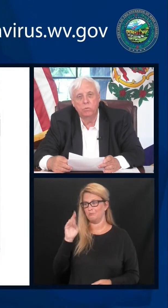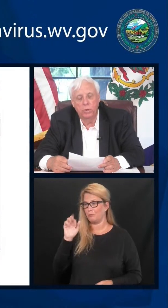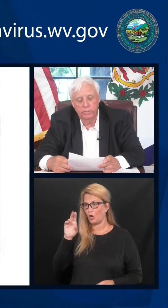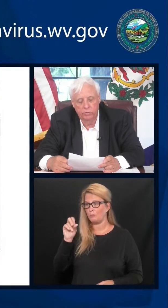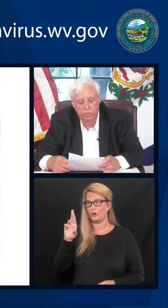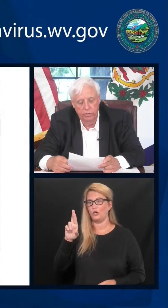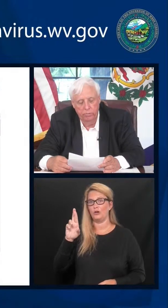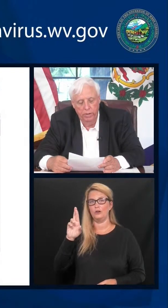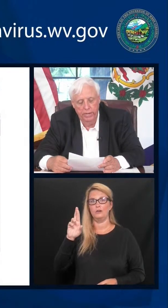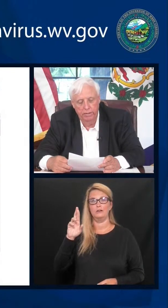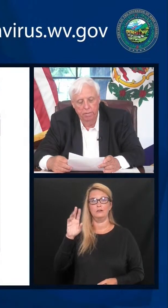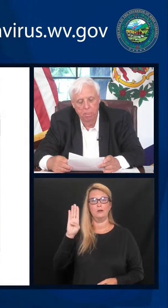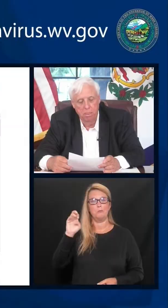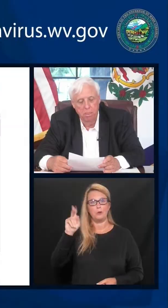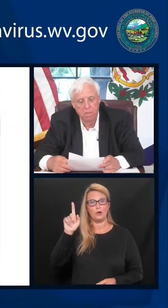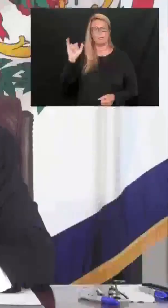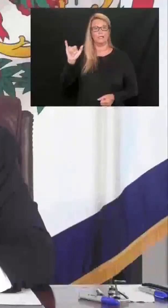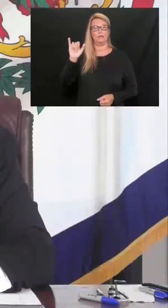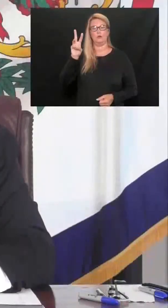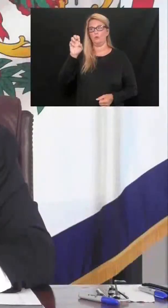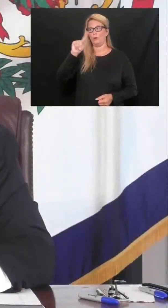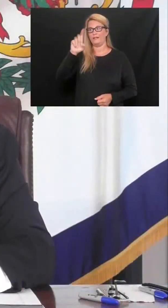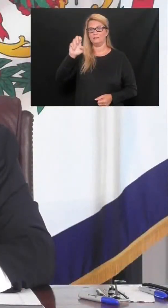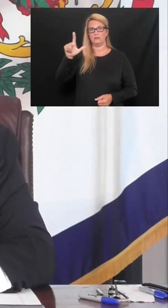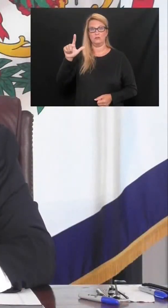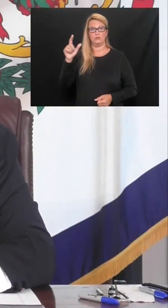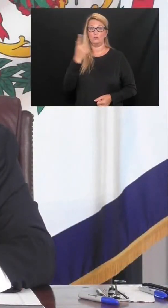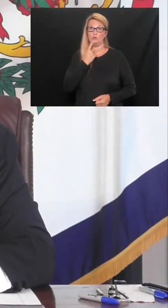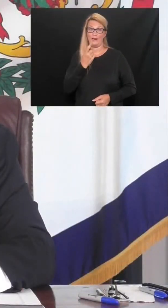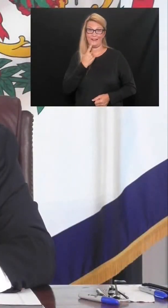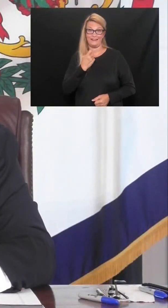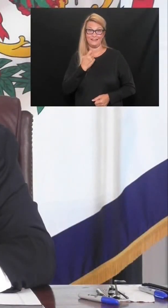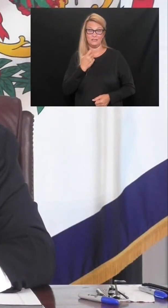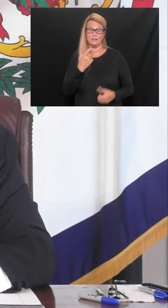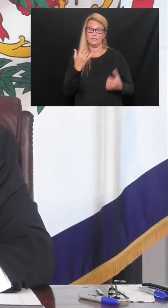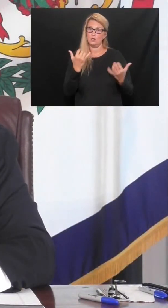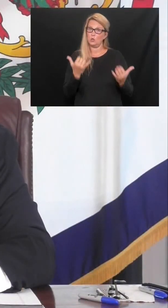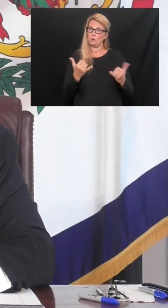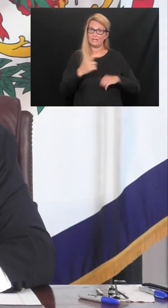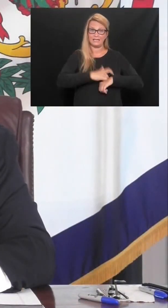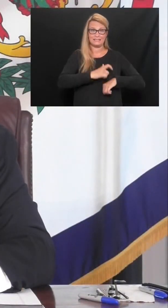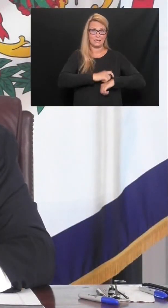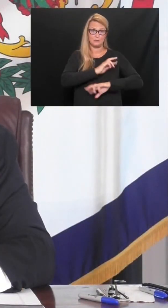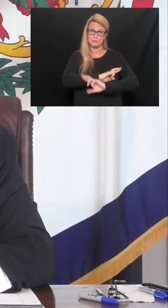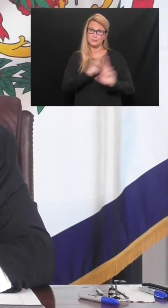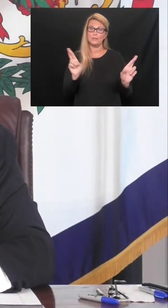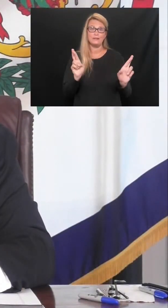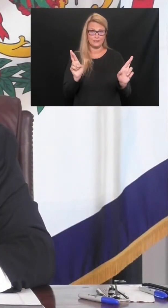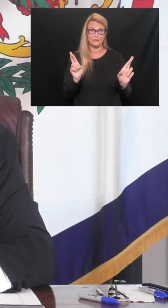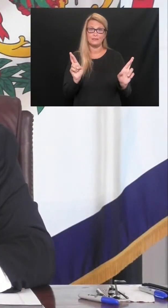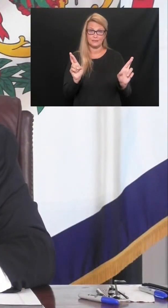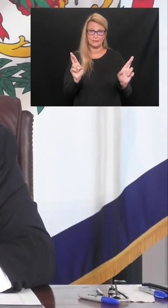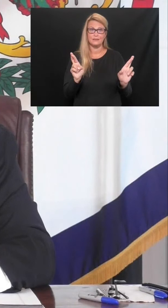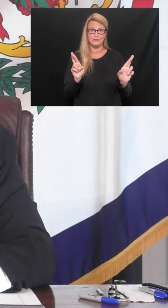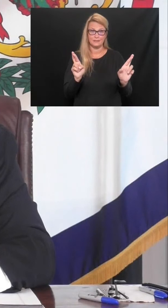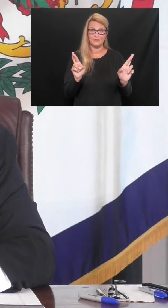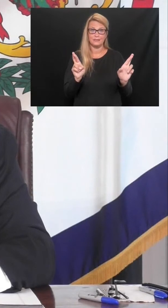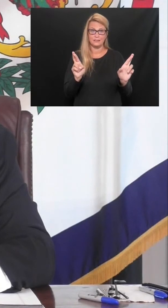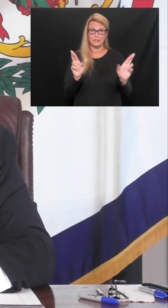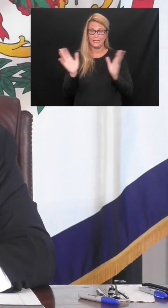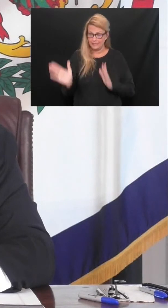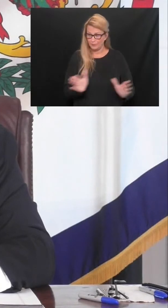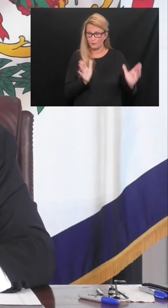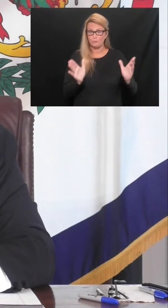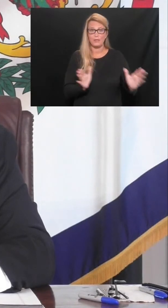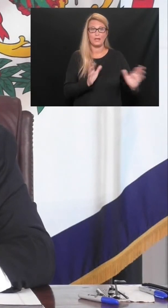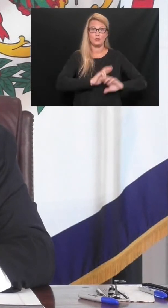Berkeley, and Wetzel in the red. It's time to be on your toes, West Virginia. It's time absolutely